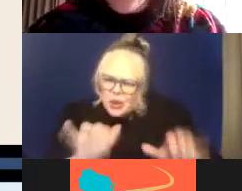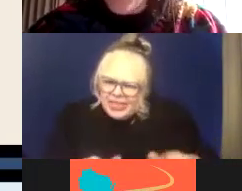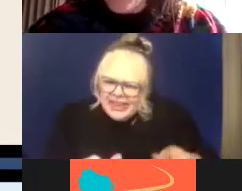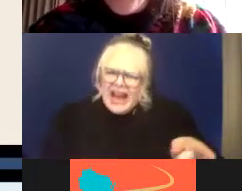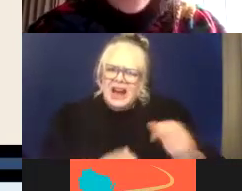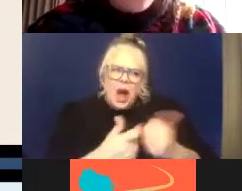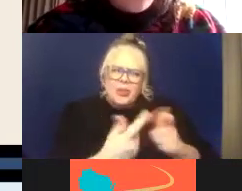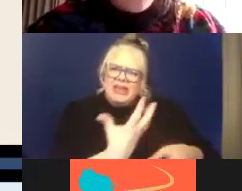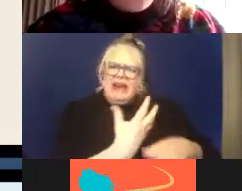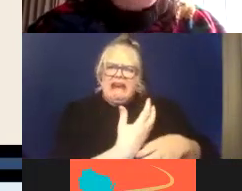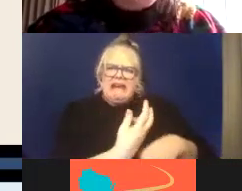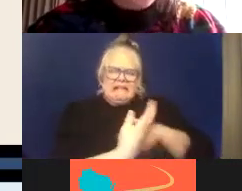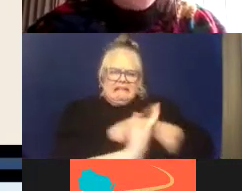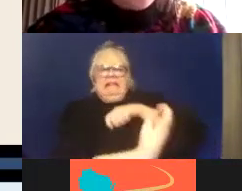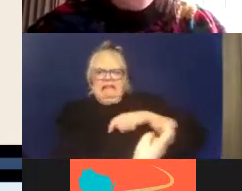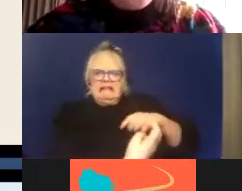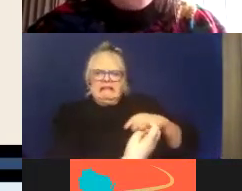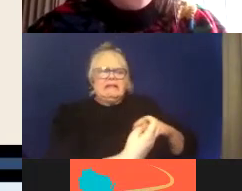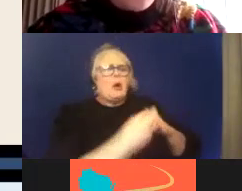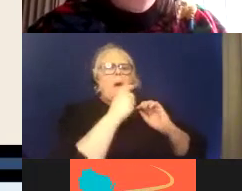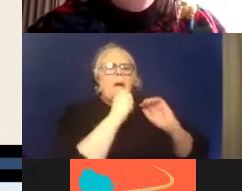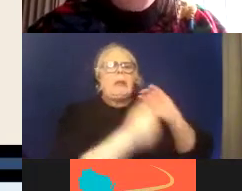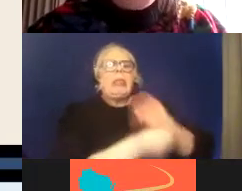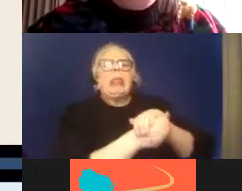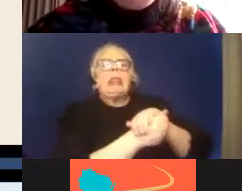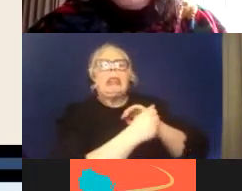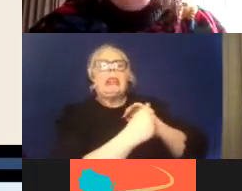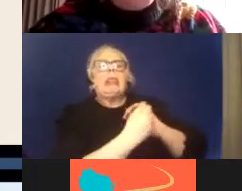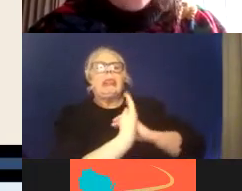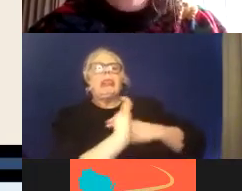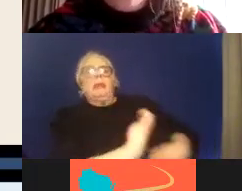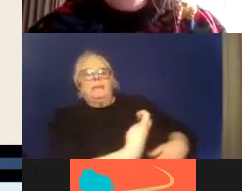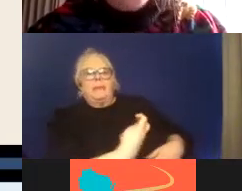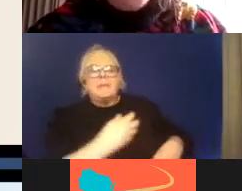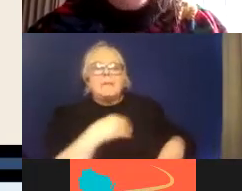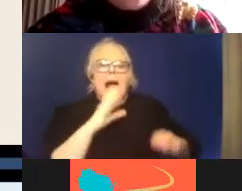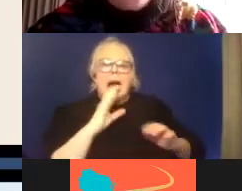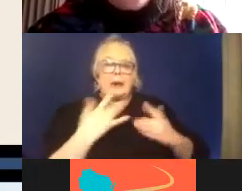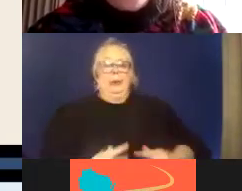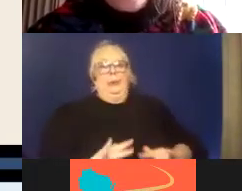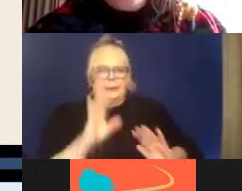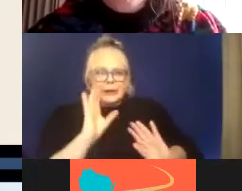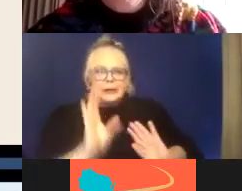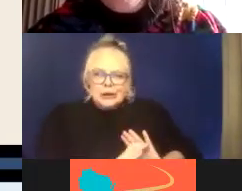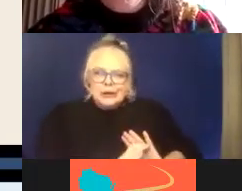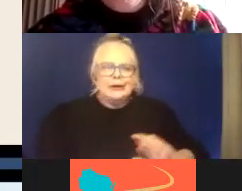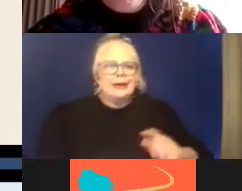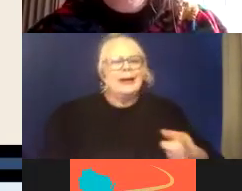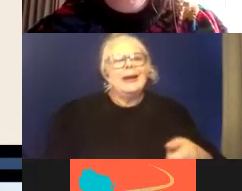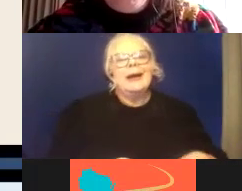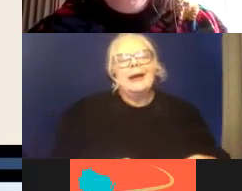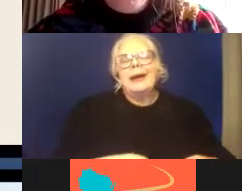some reported that they felt both of those things at the same time. Feelings and healing are complicated.